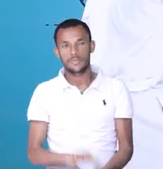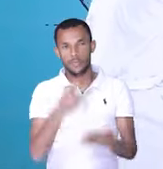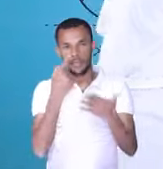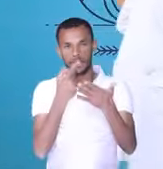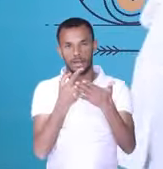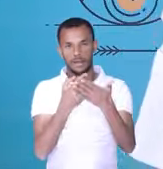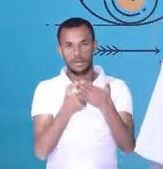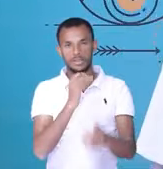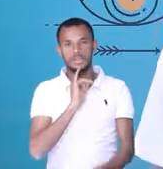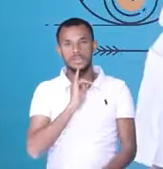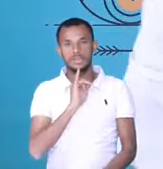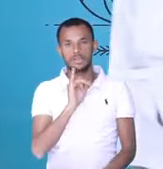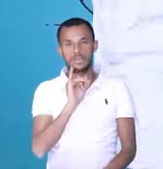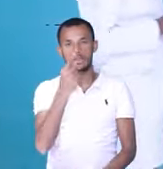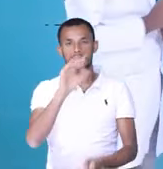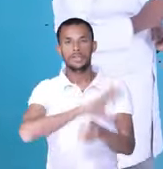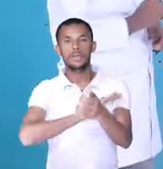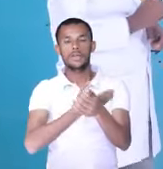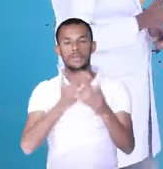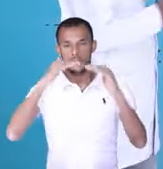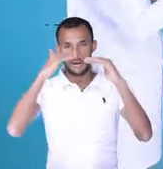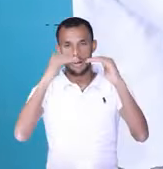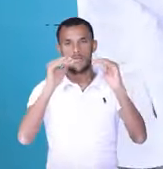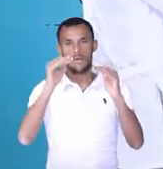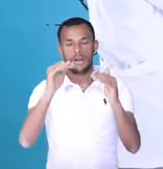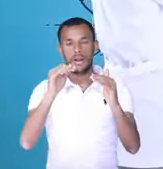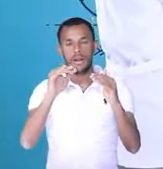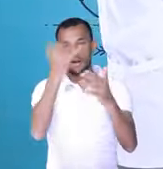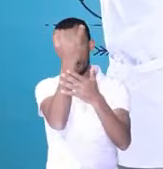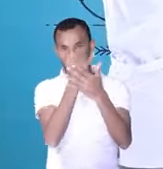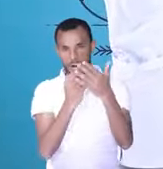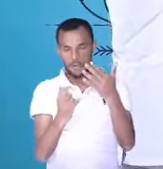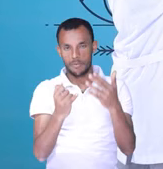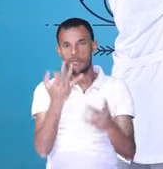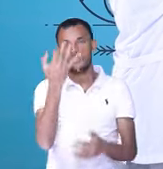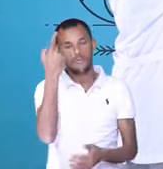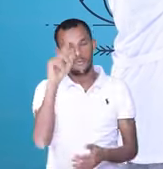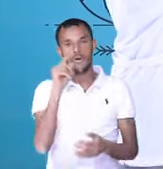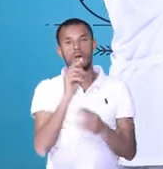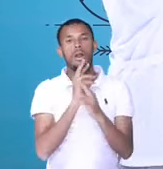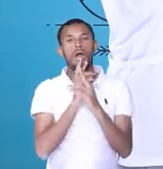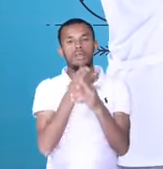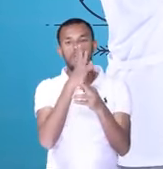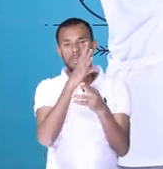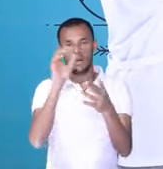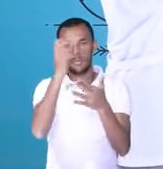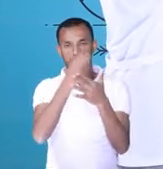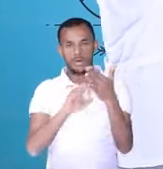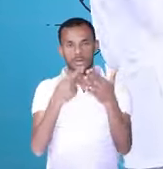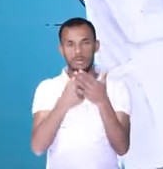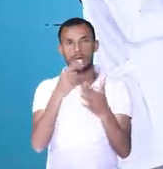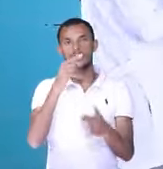This is the energy level diagram for reactant and product. Look, this one is energy.